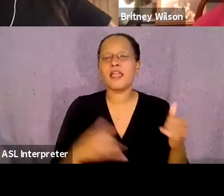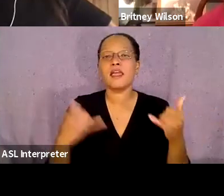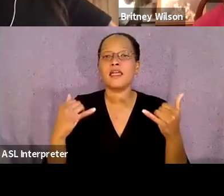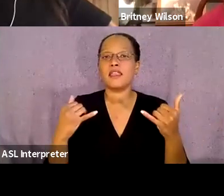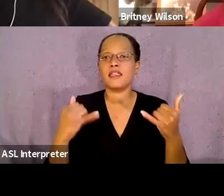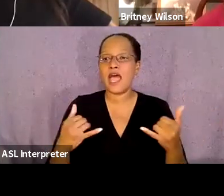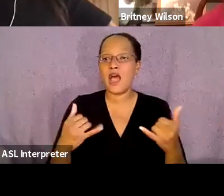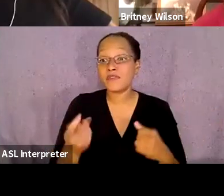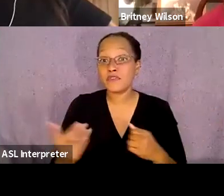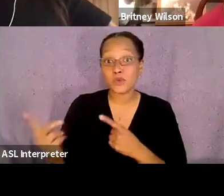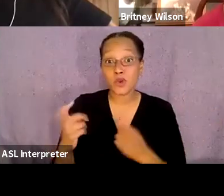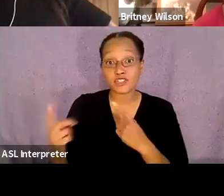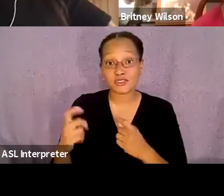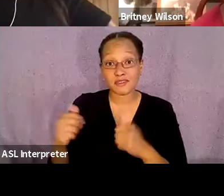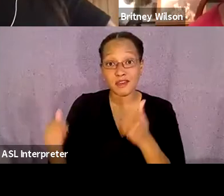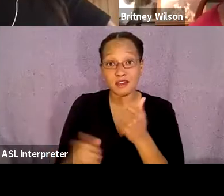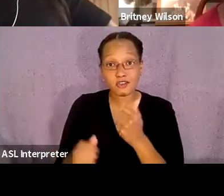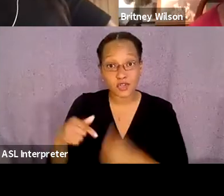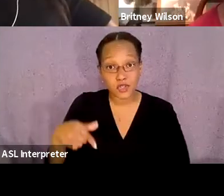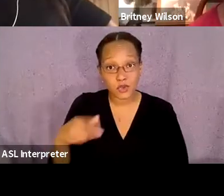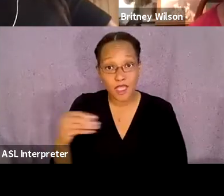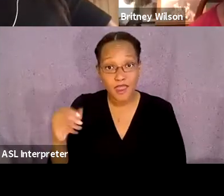gotten a few questions.